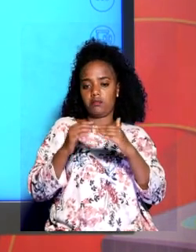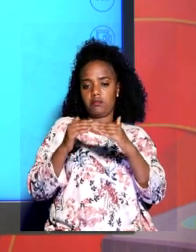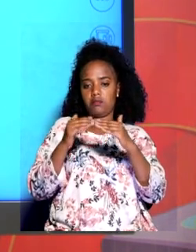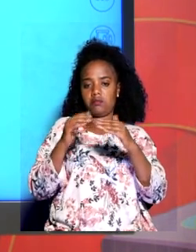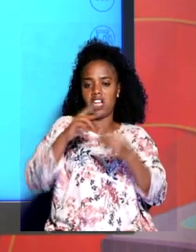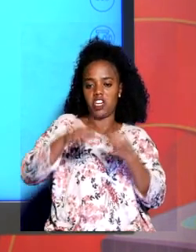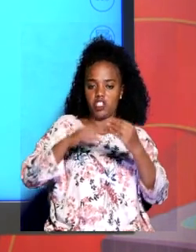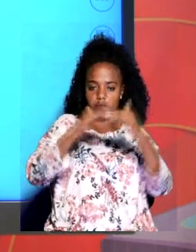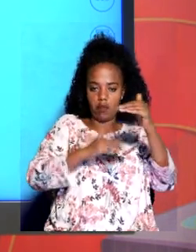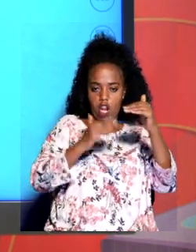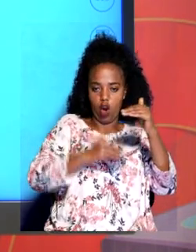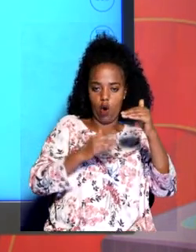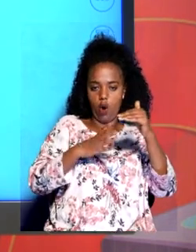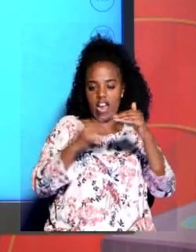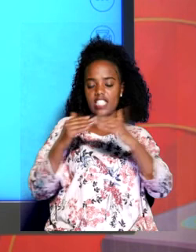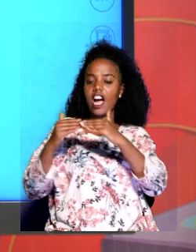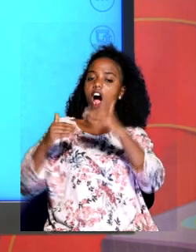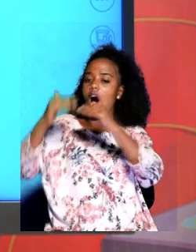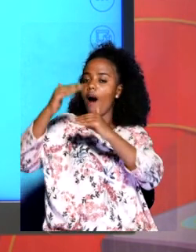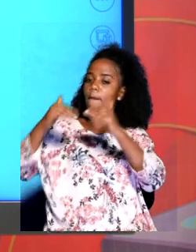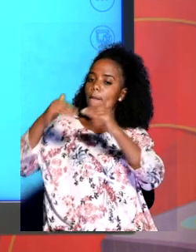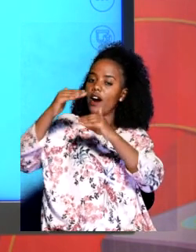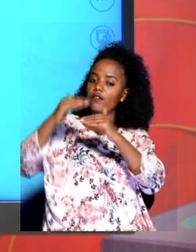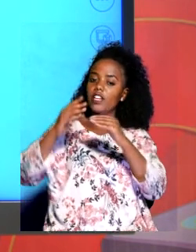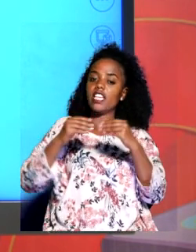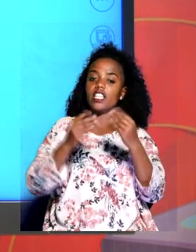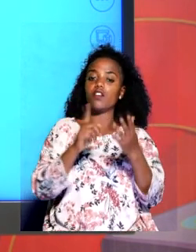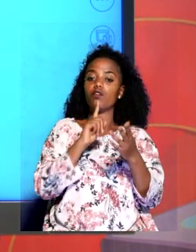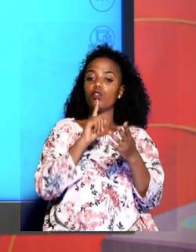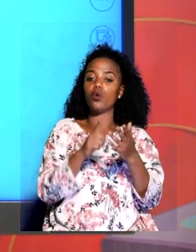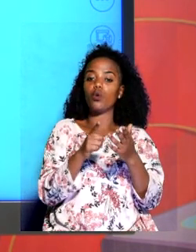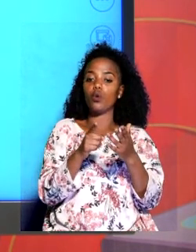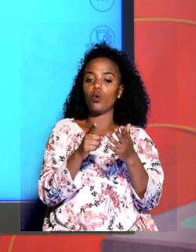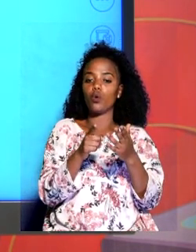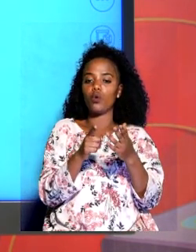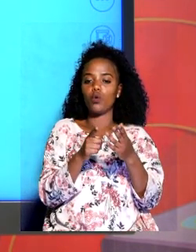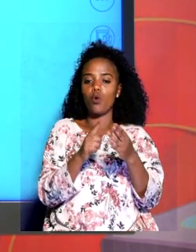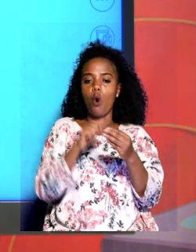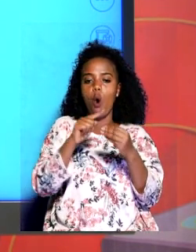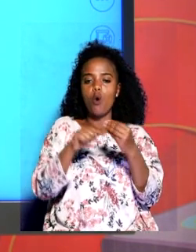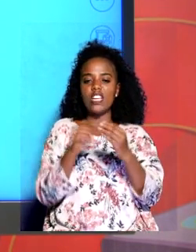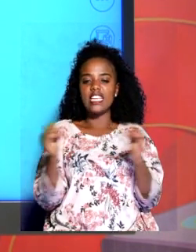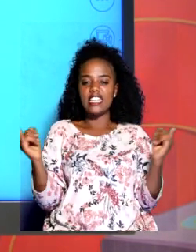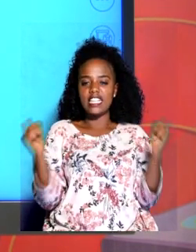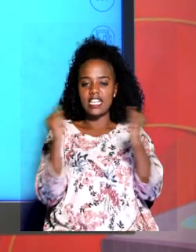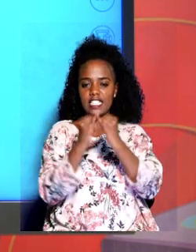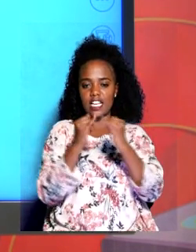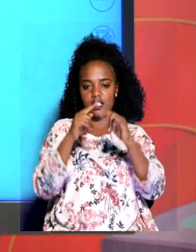this line, and the region above this line, gives you this part only.